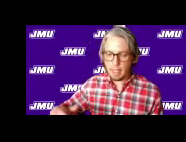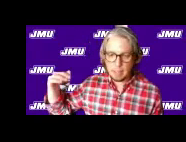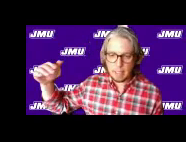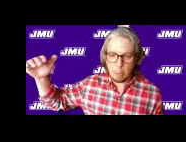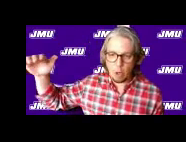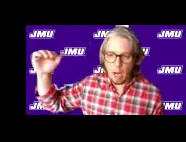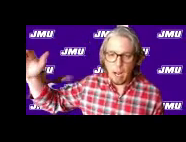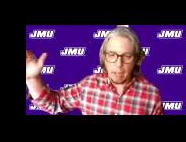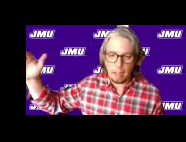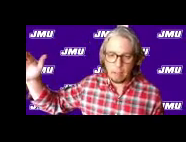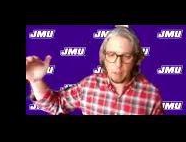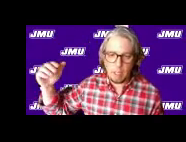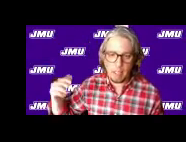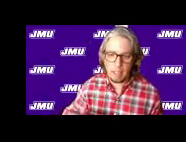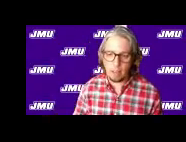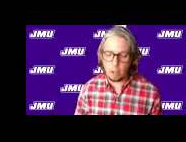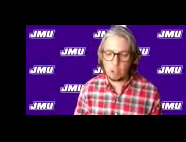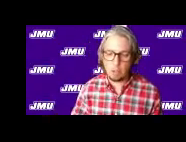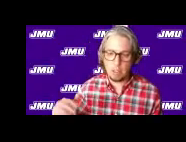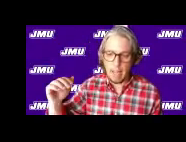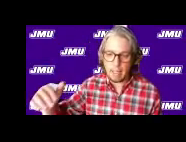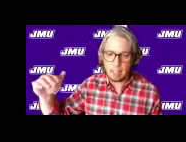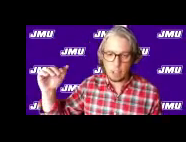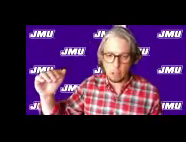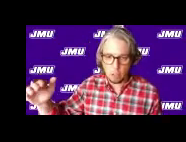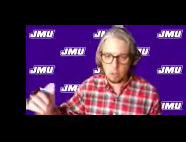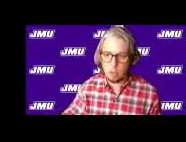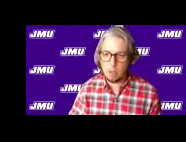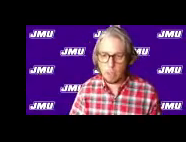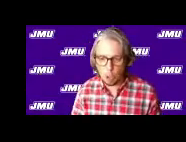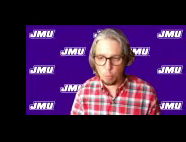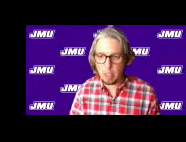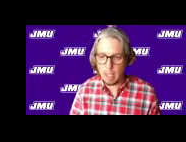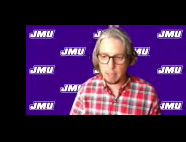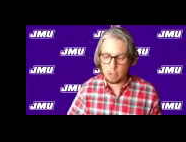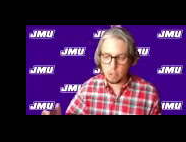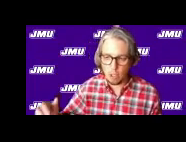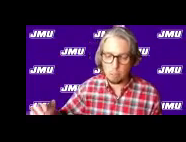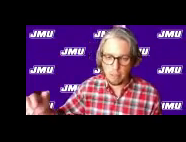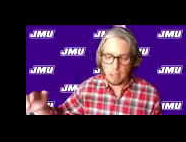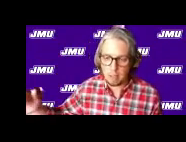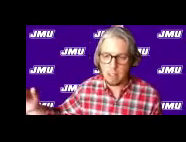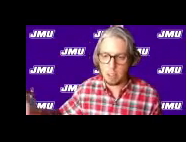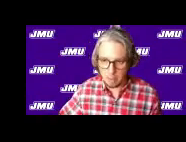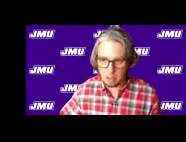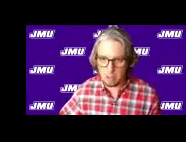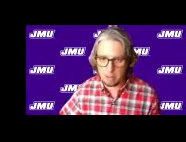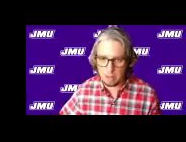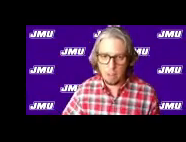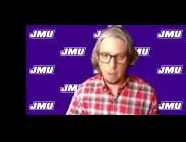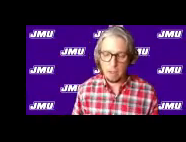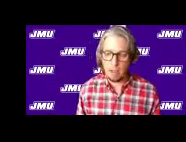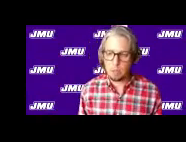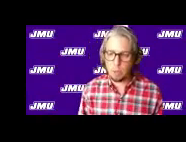we can't set the bar high if we can't get our students access to the appropriate classes taught by the content